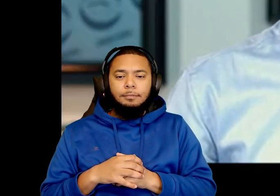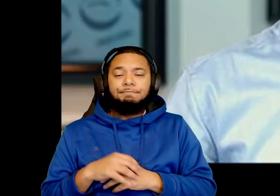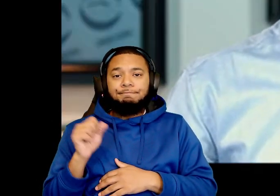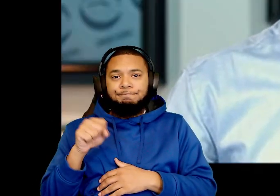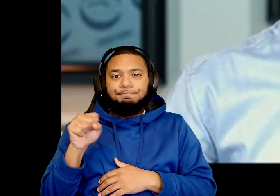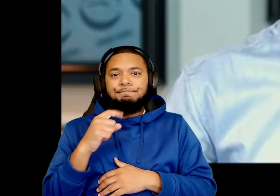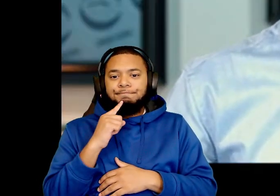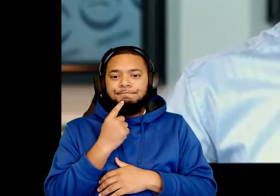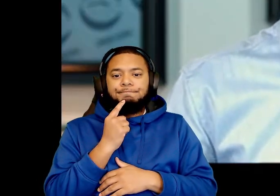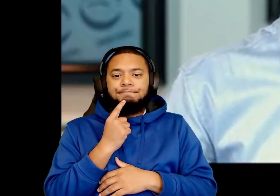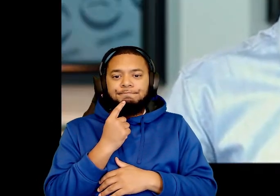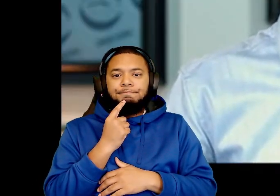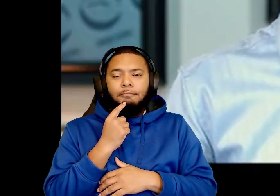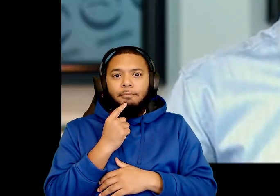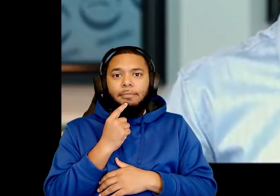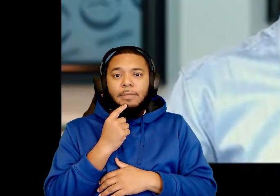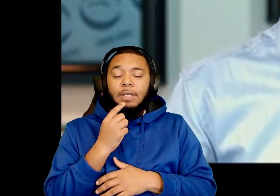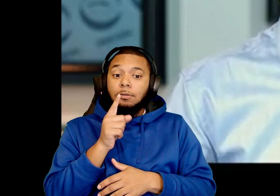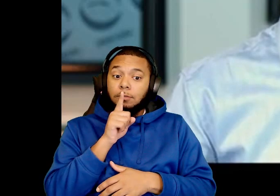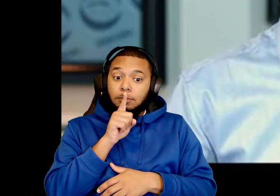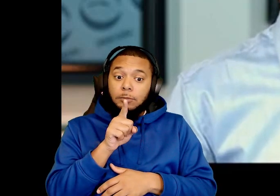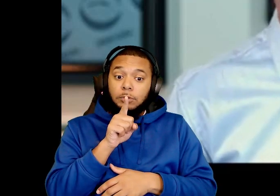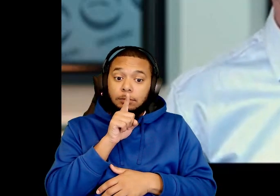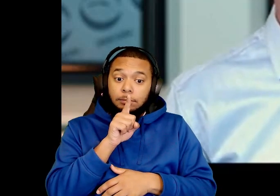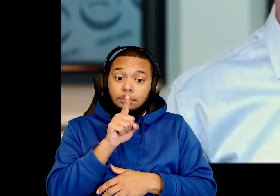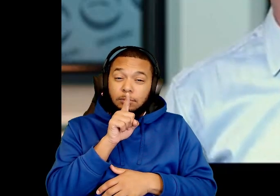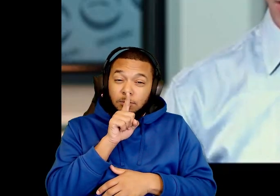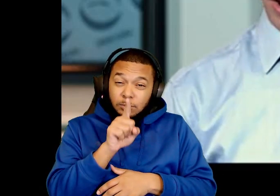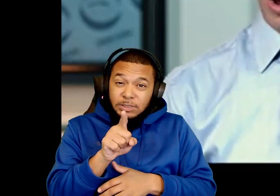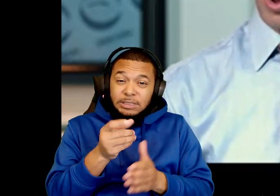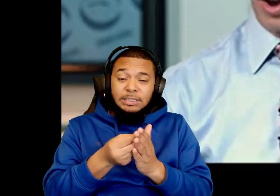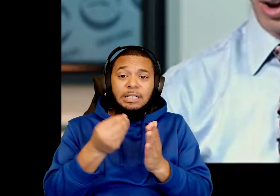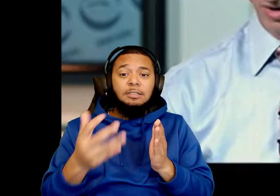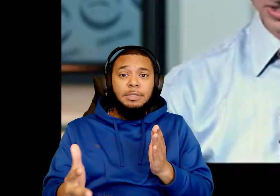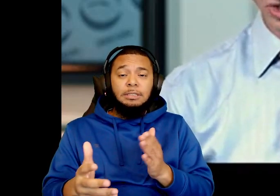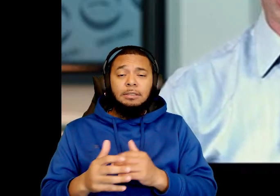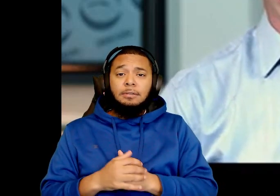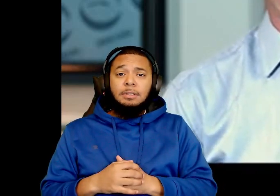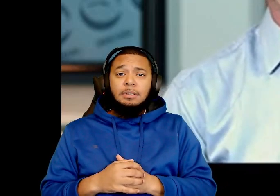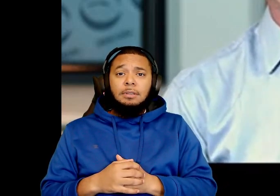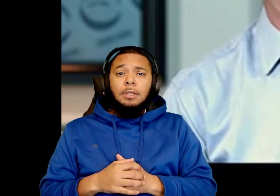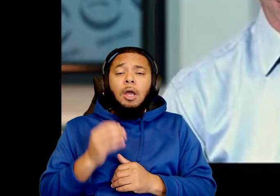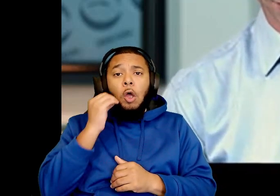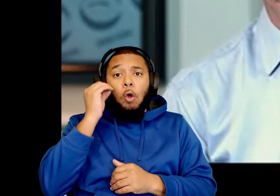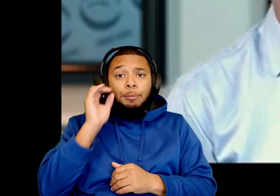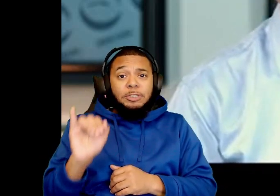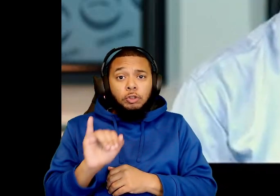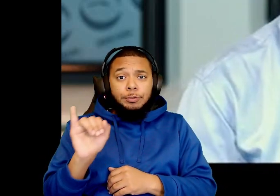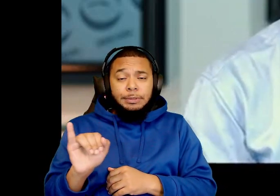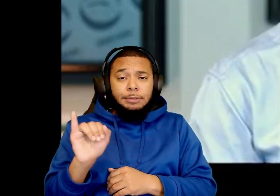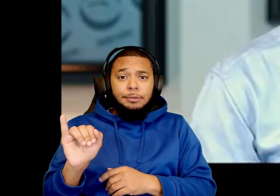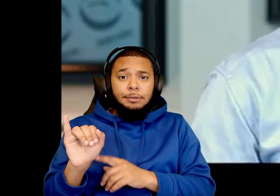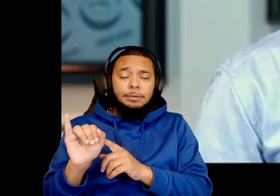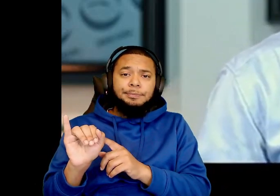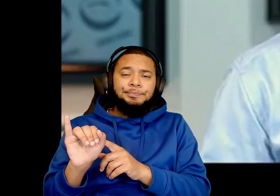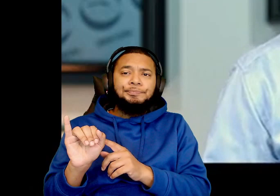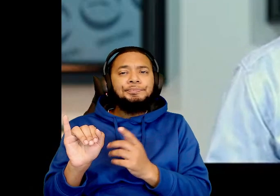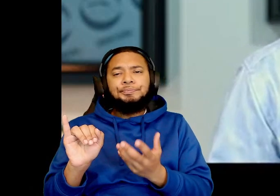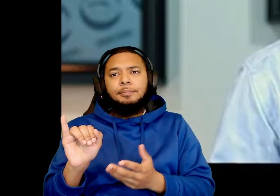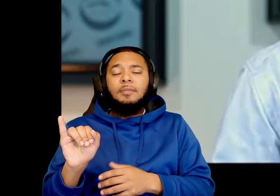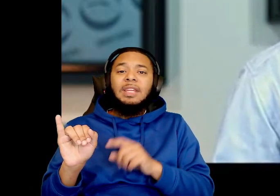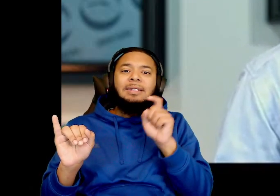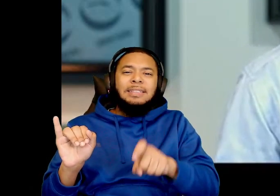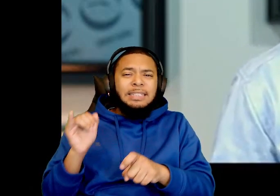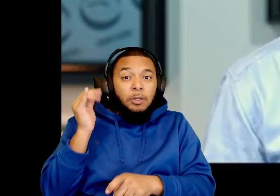Yeah, it's really, really, really expensive. Home insurance, basically, you need